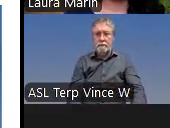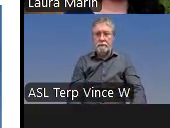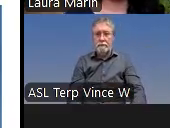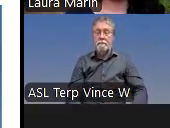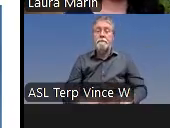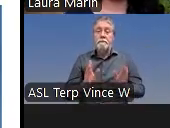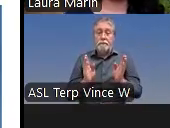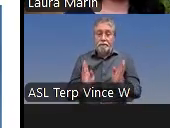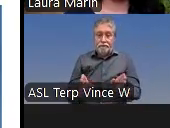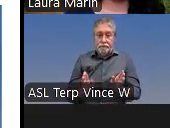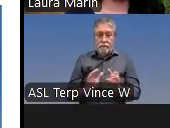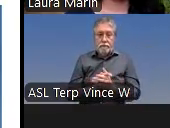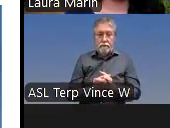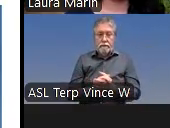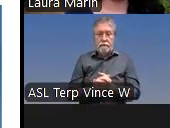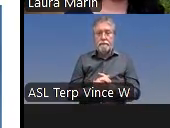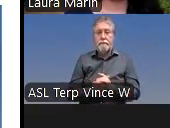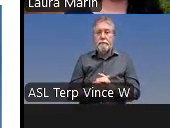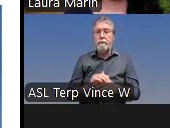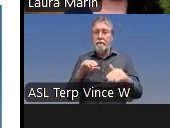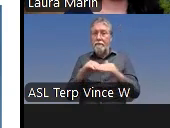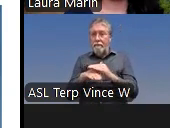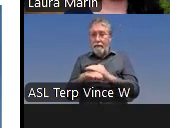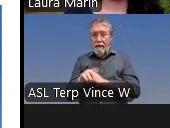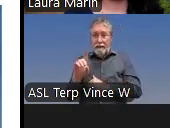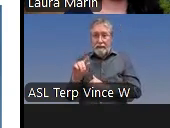Okay, data availability is